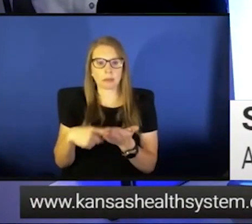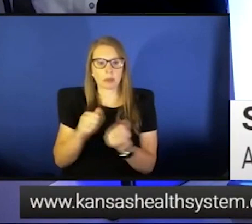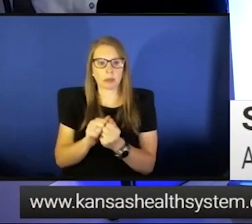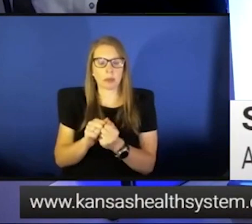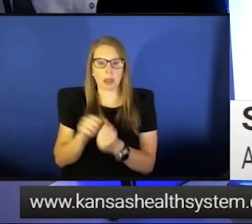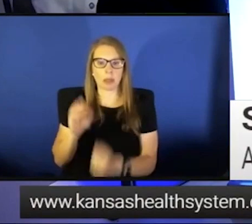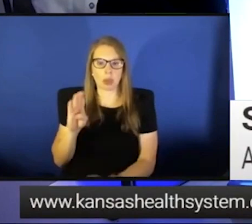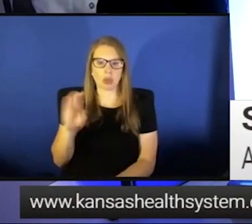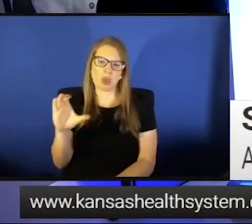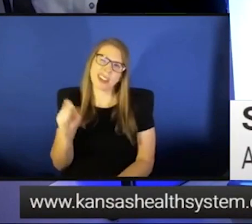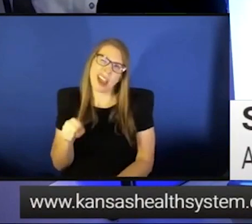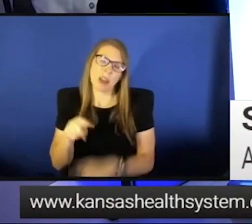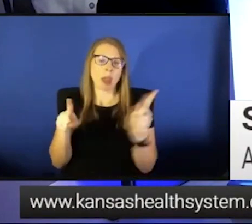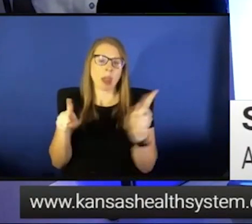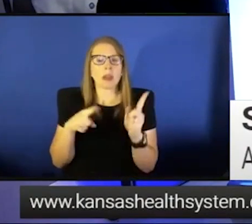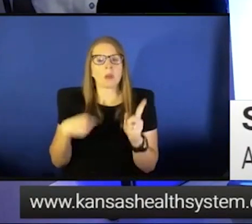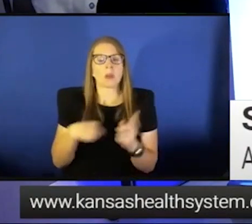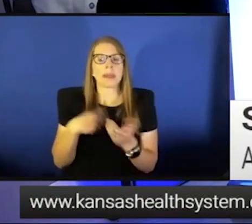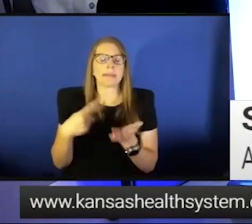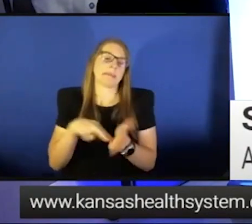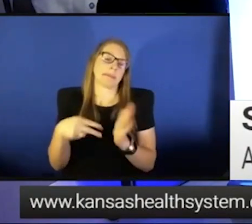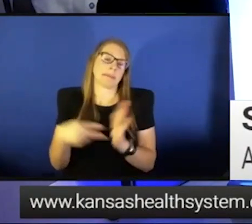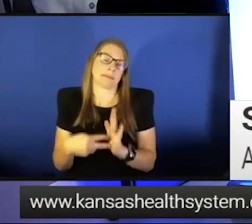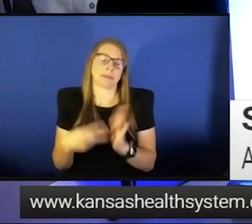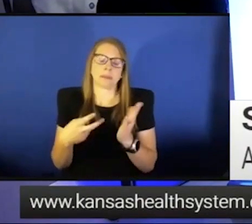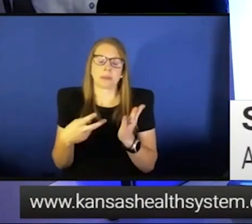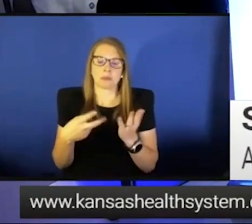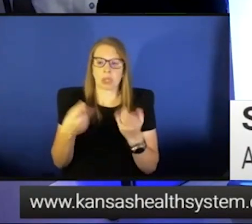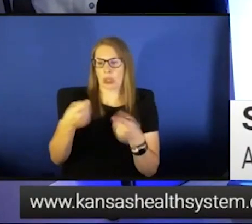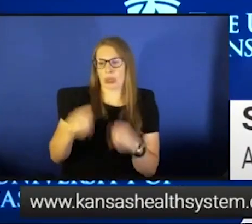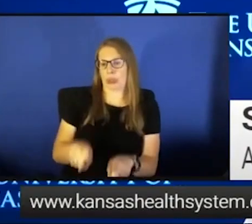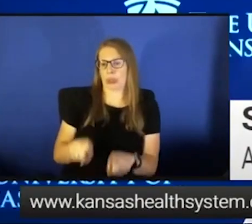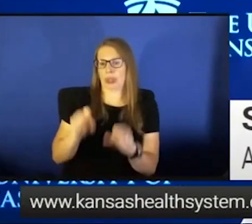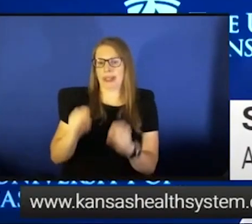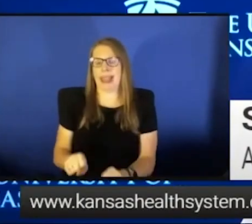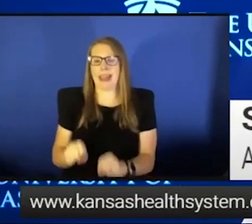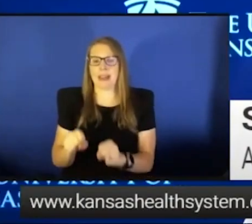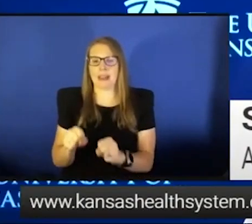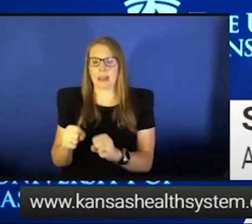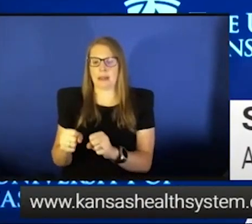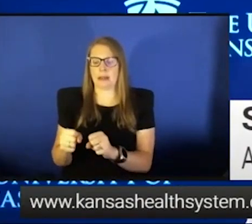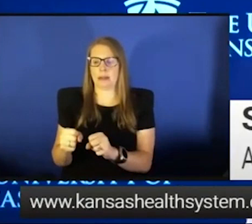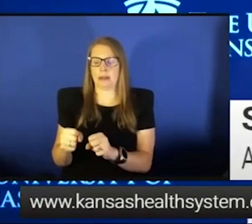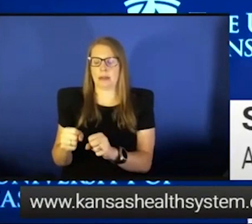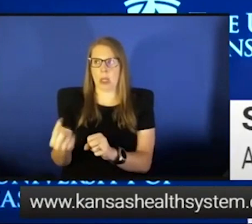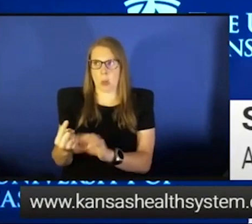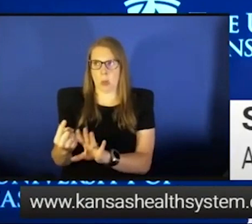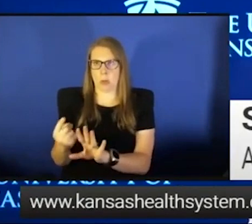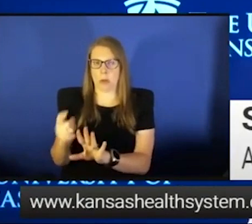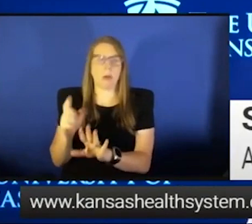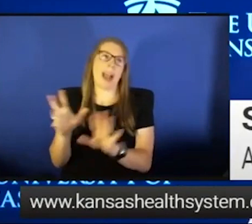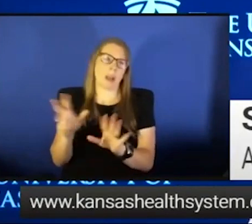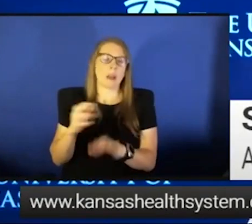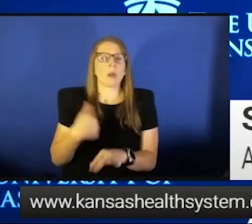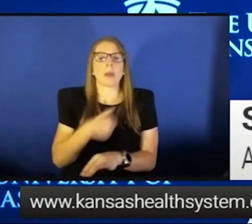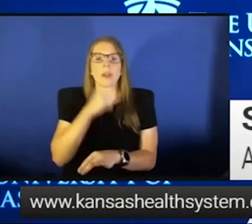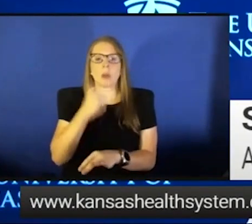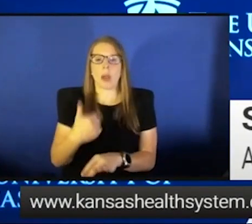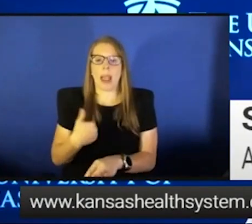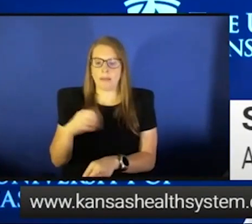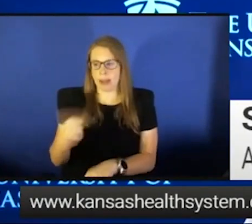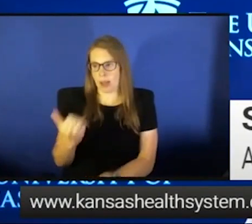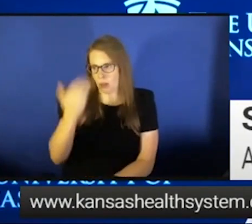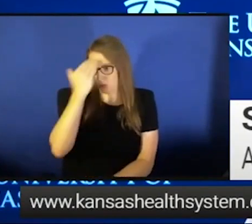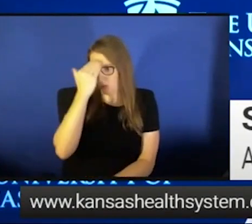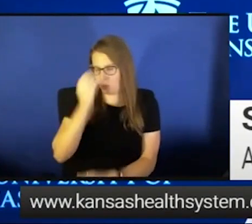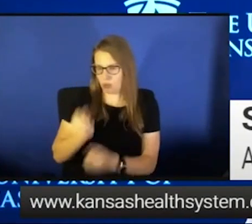yeah, but I think what we're saying is that they can occur in isolation. We don't have another known cause